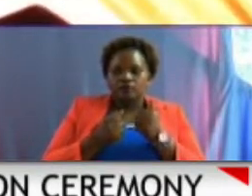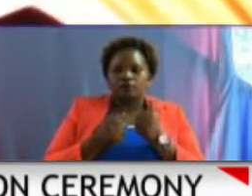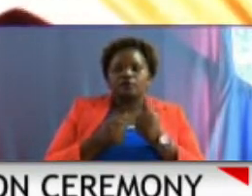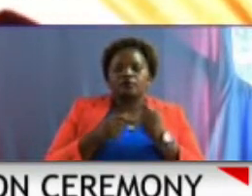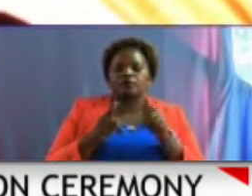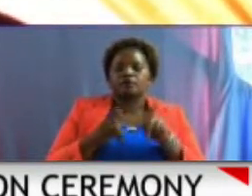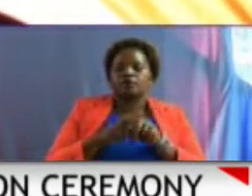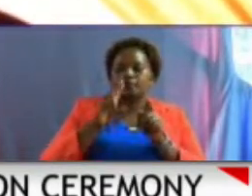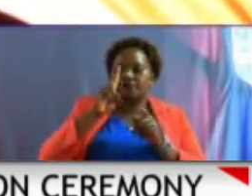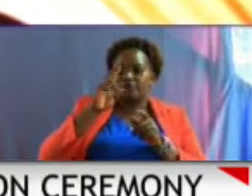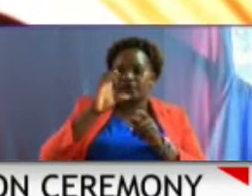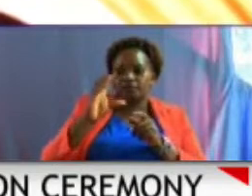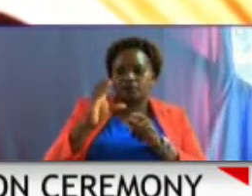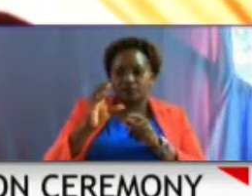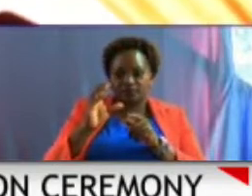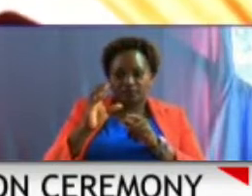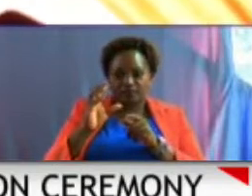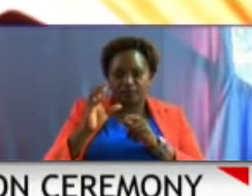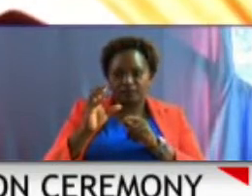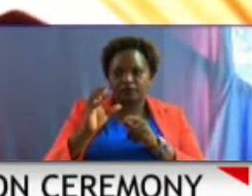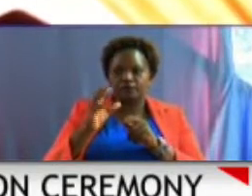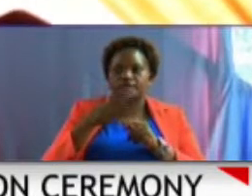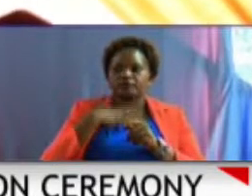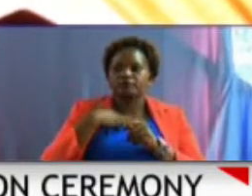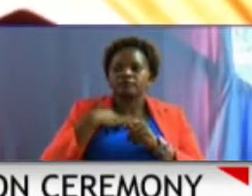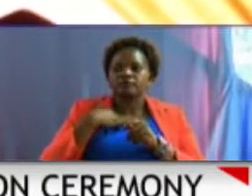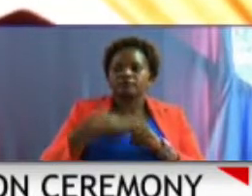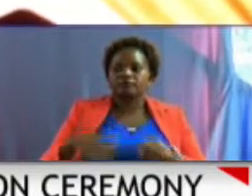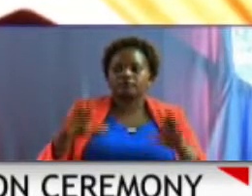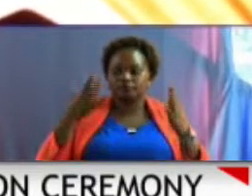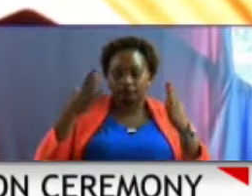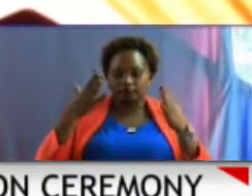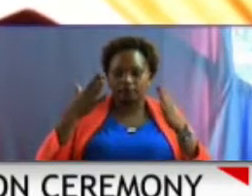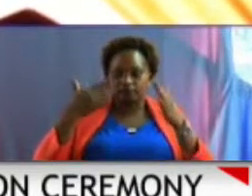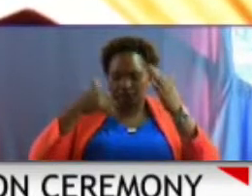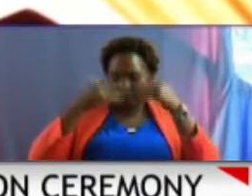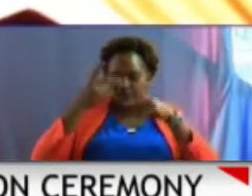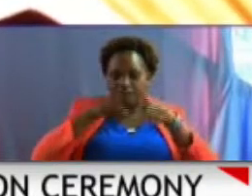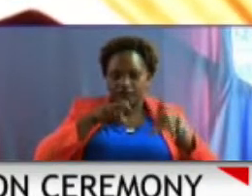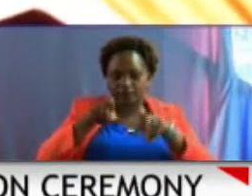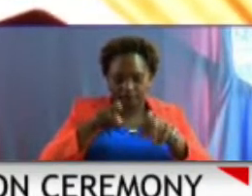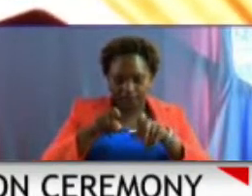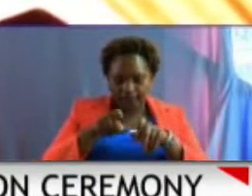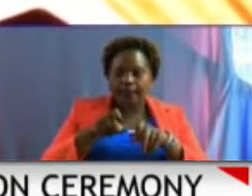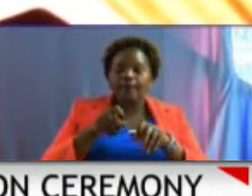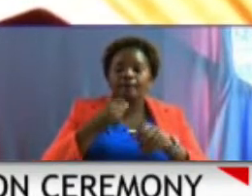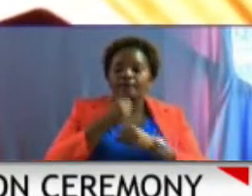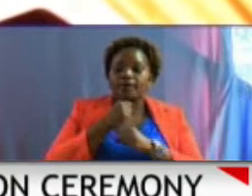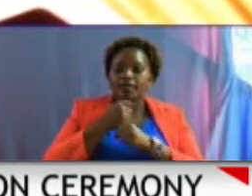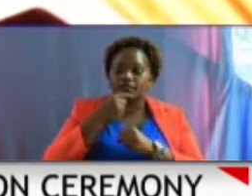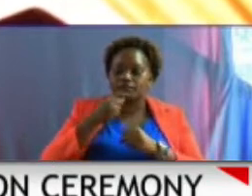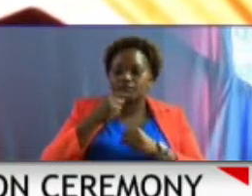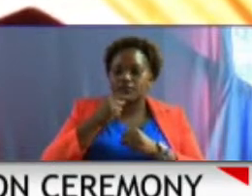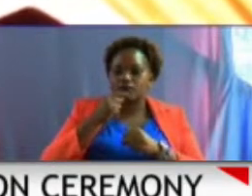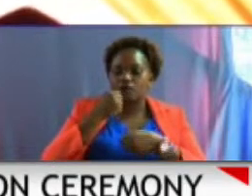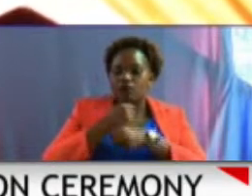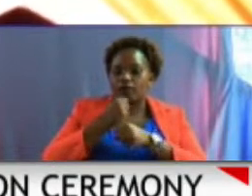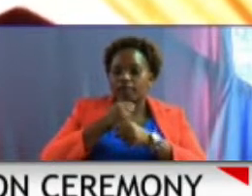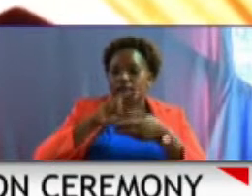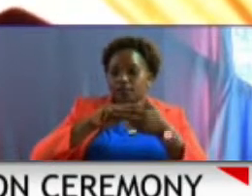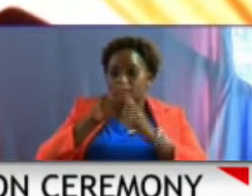Mr. Chancellor, sir, I wish to applaud the university management for establishing a cordial working